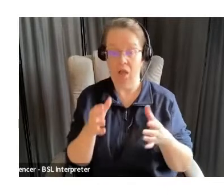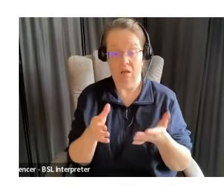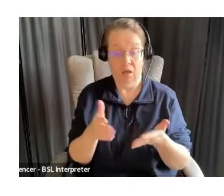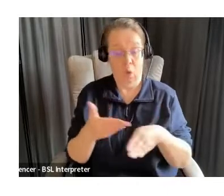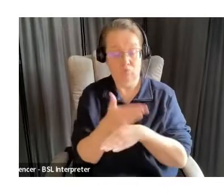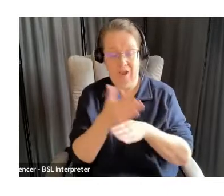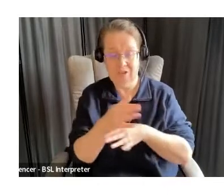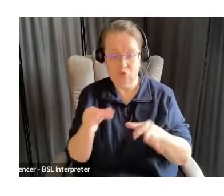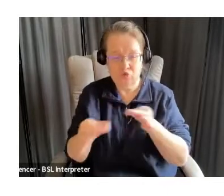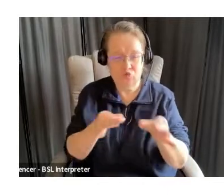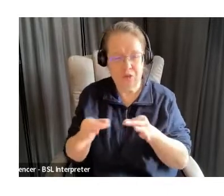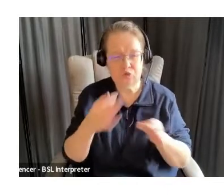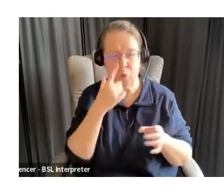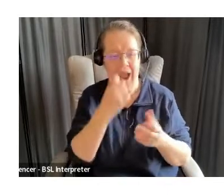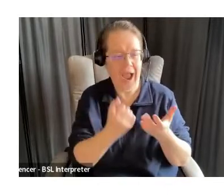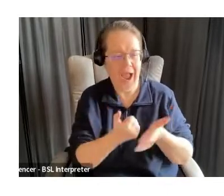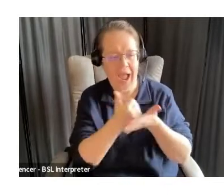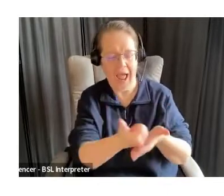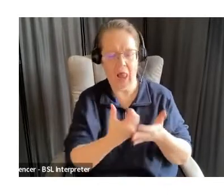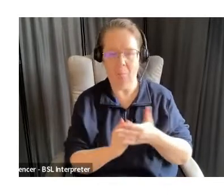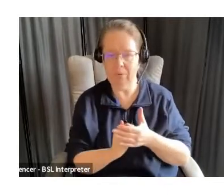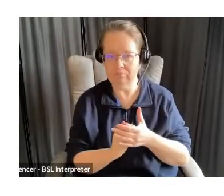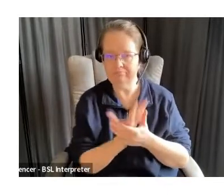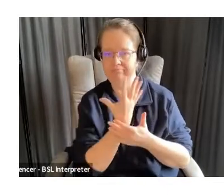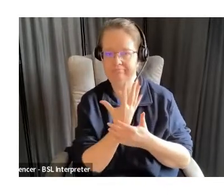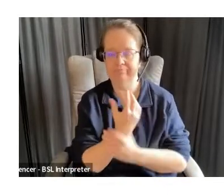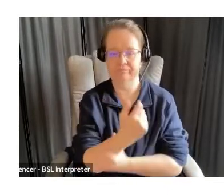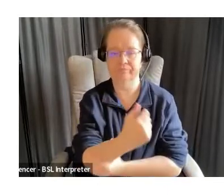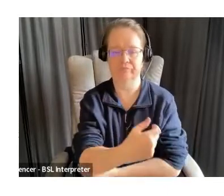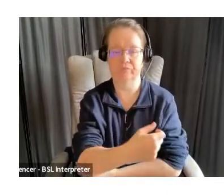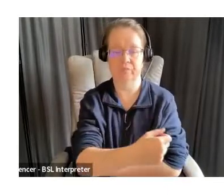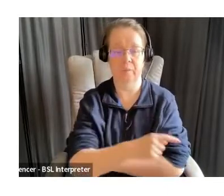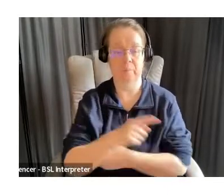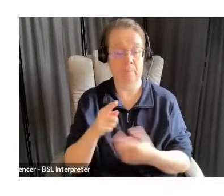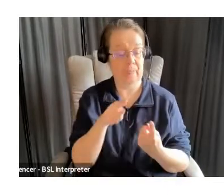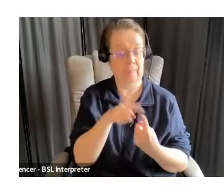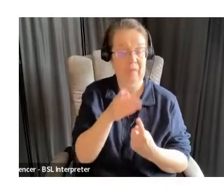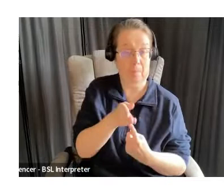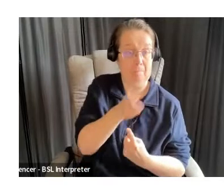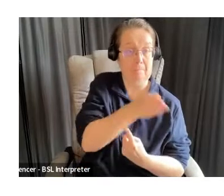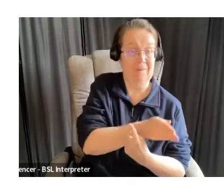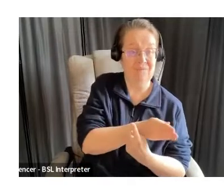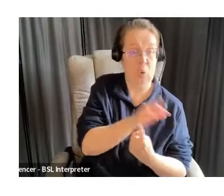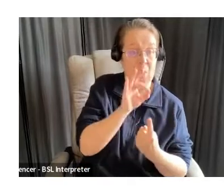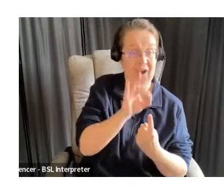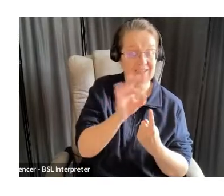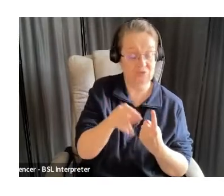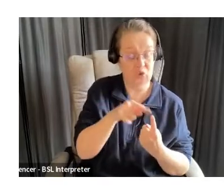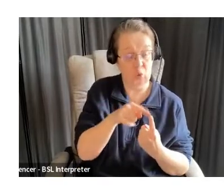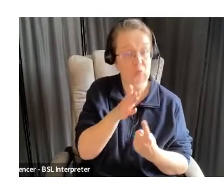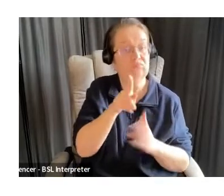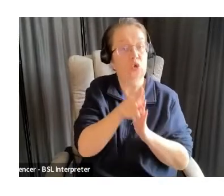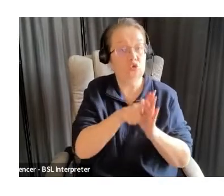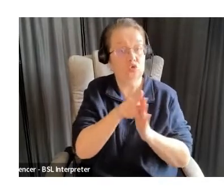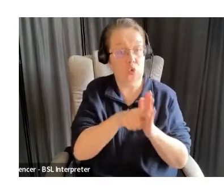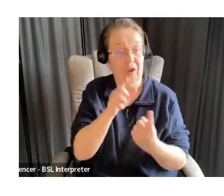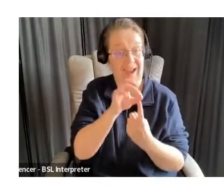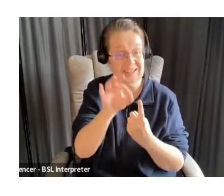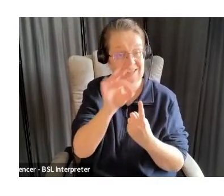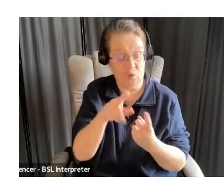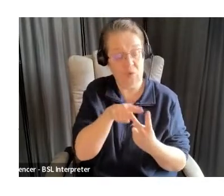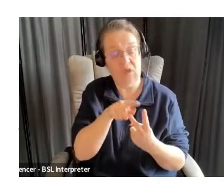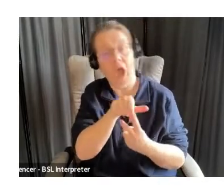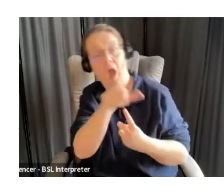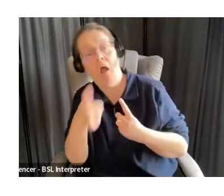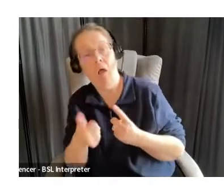thrive just before you launch into the interview, during the interview, and after the interview. So